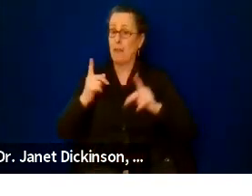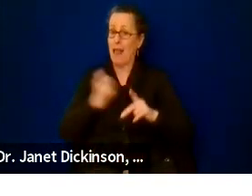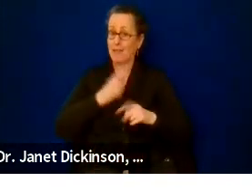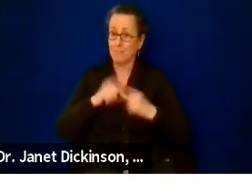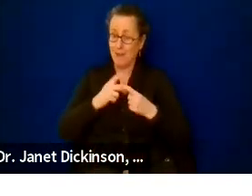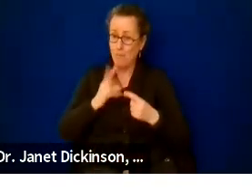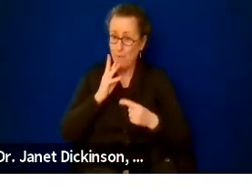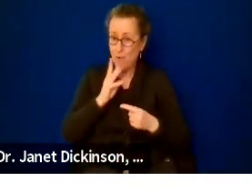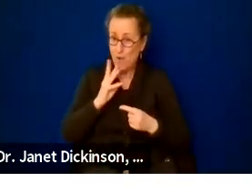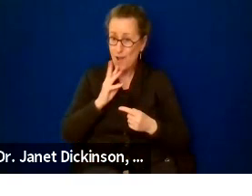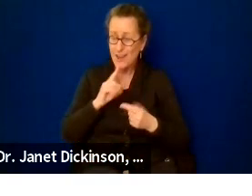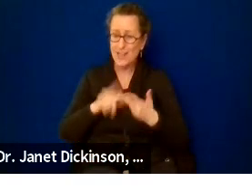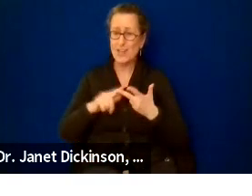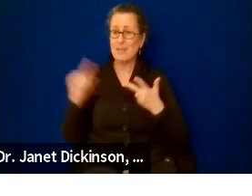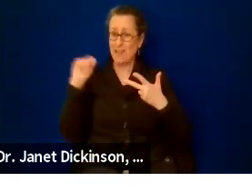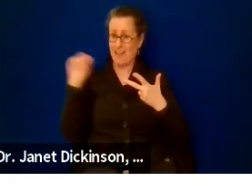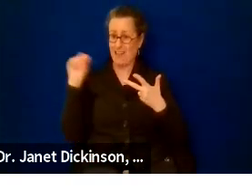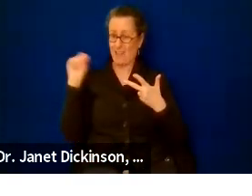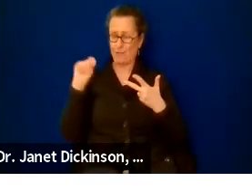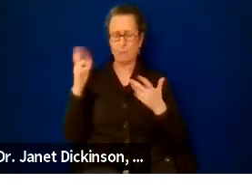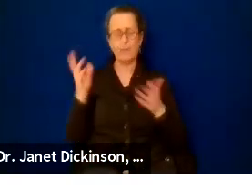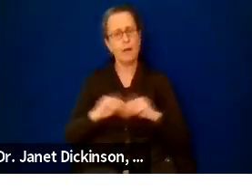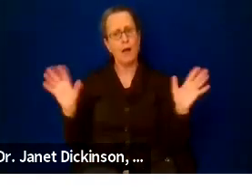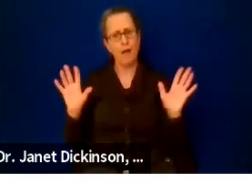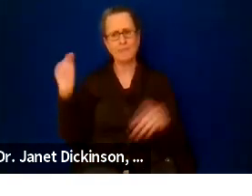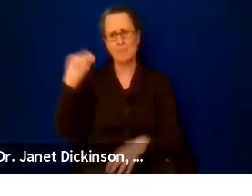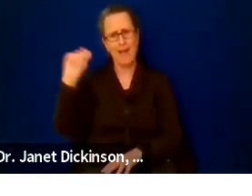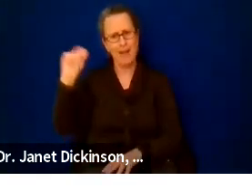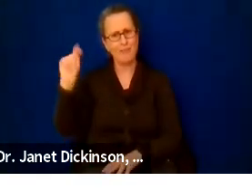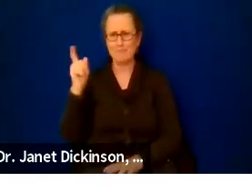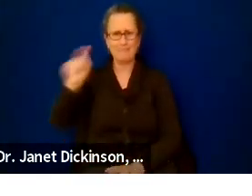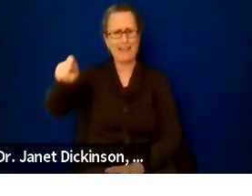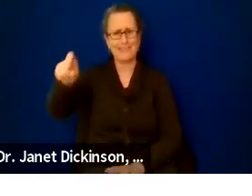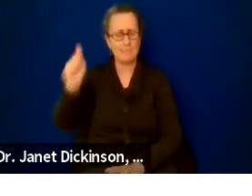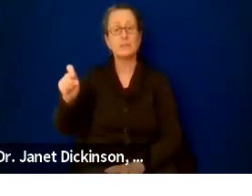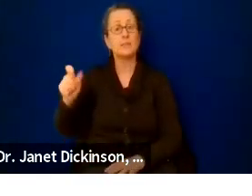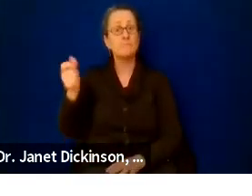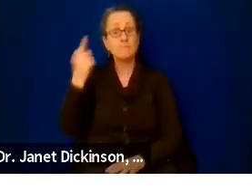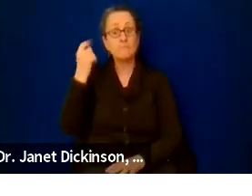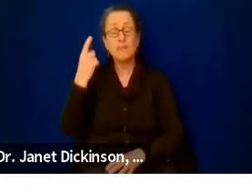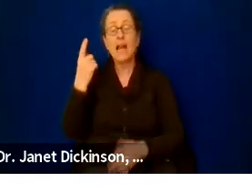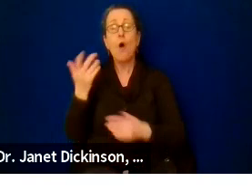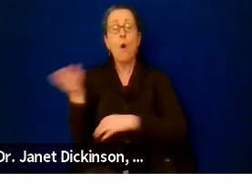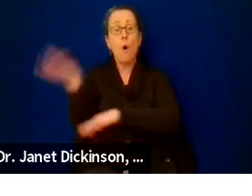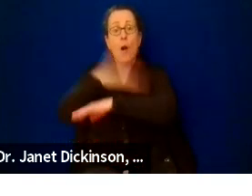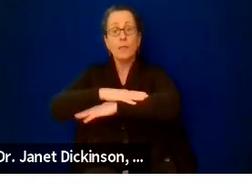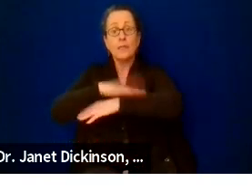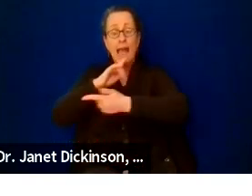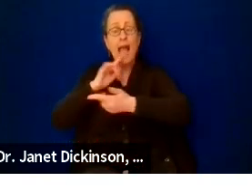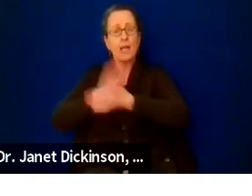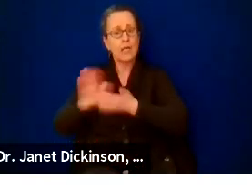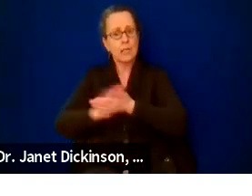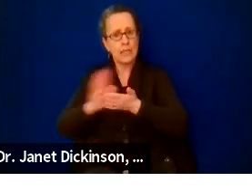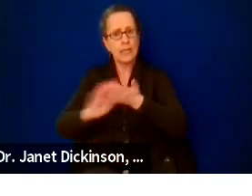Obviously, bathrooms will be accessed. They will be cleaned and sanitized throughout the day. We're